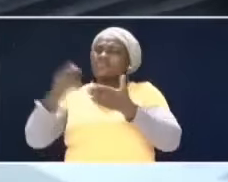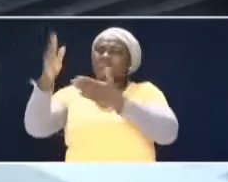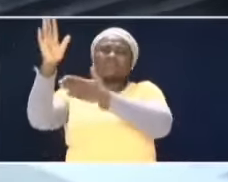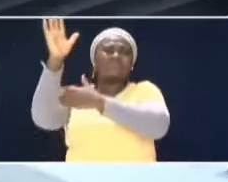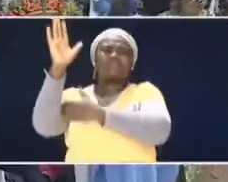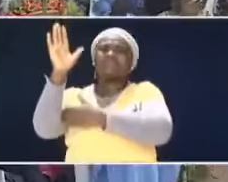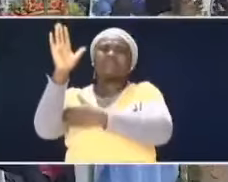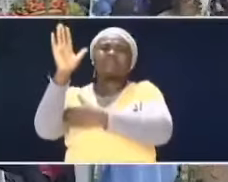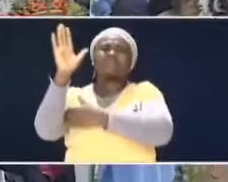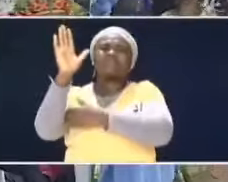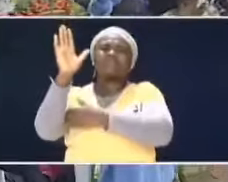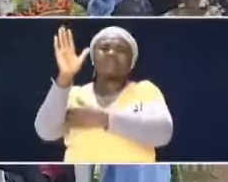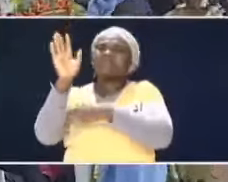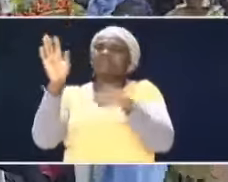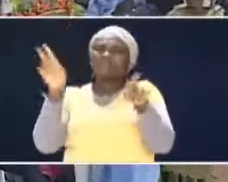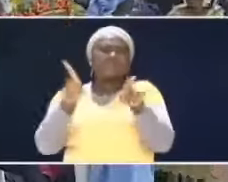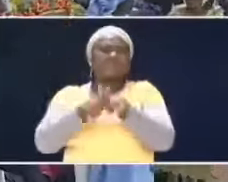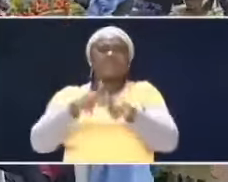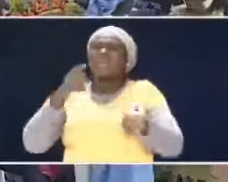Holy God.